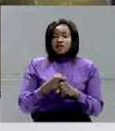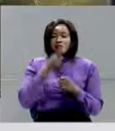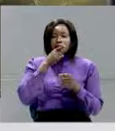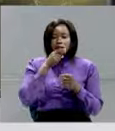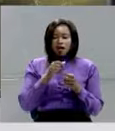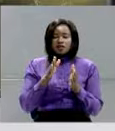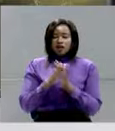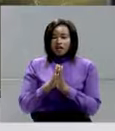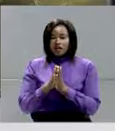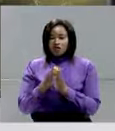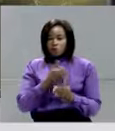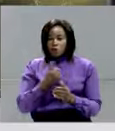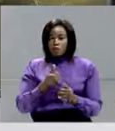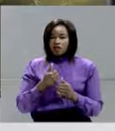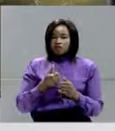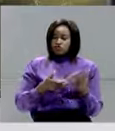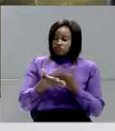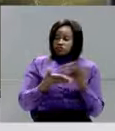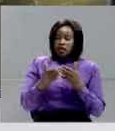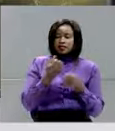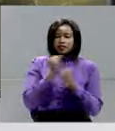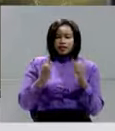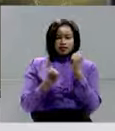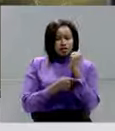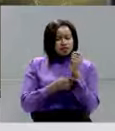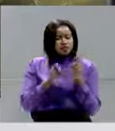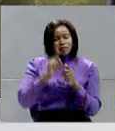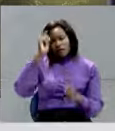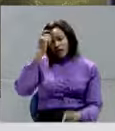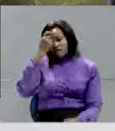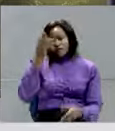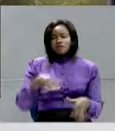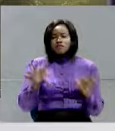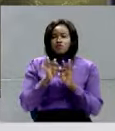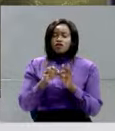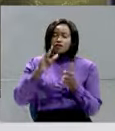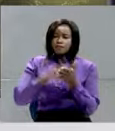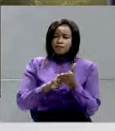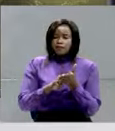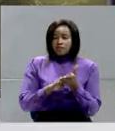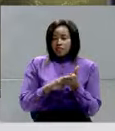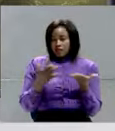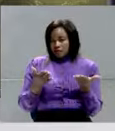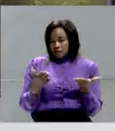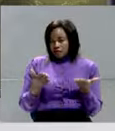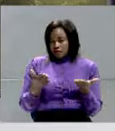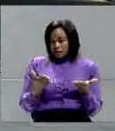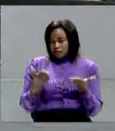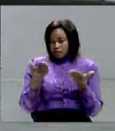safe sex, a reason why government needs to strengthen the Domestic Violence Act to avoid vulnerability. Take a